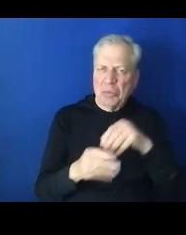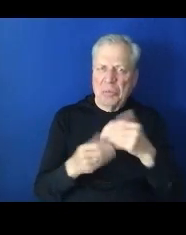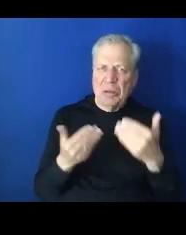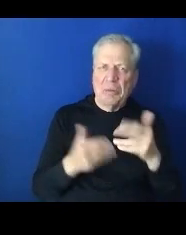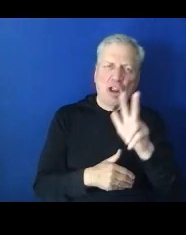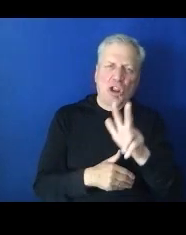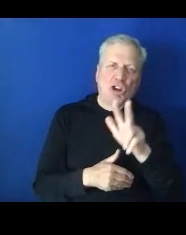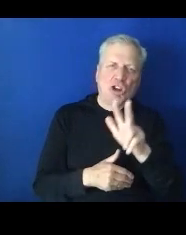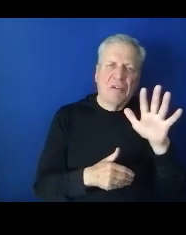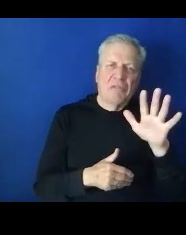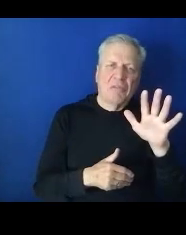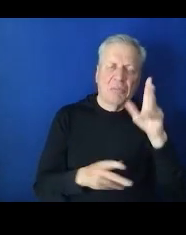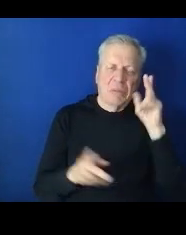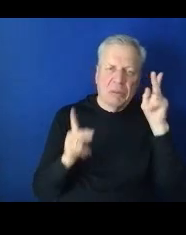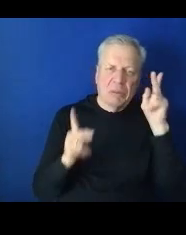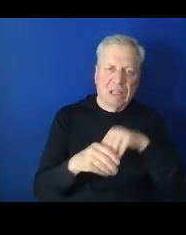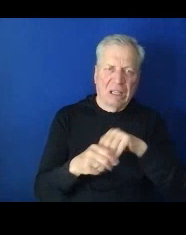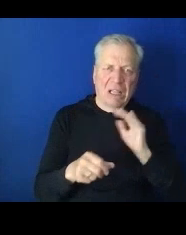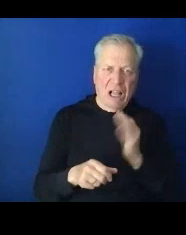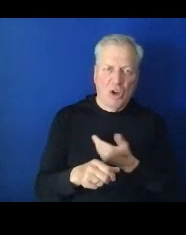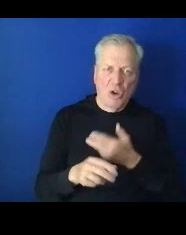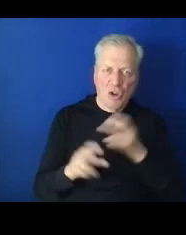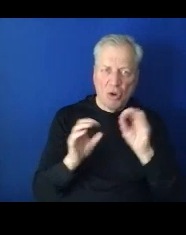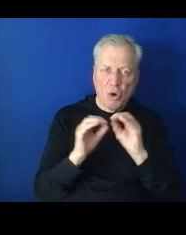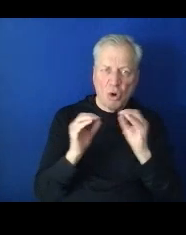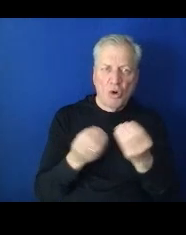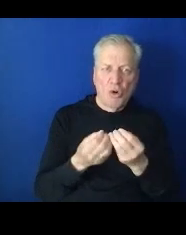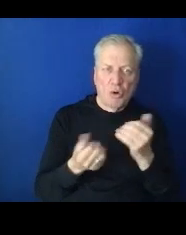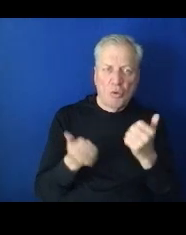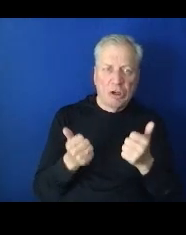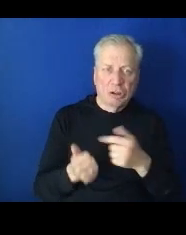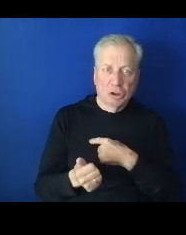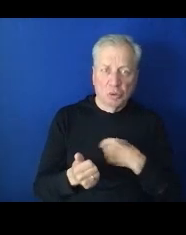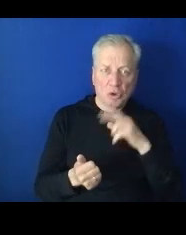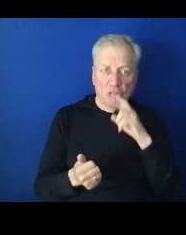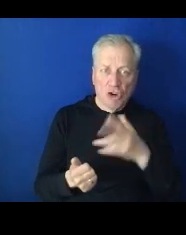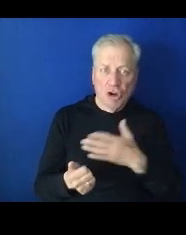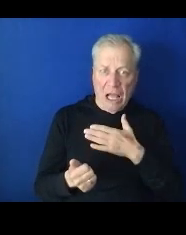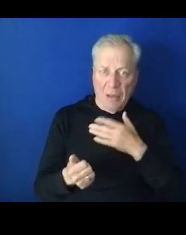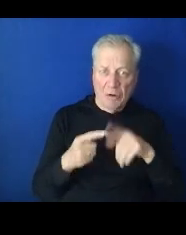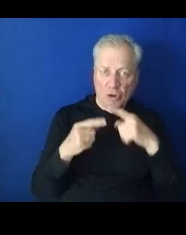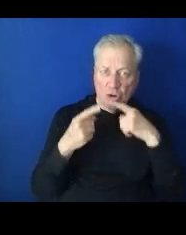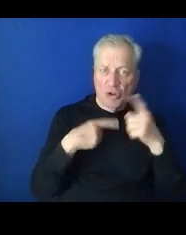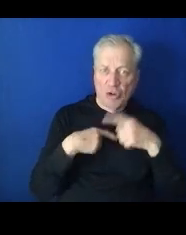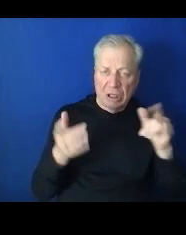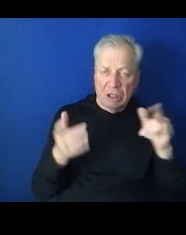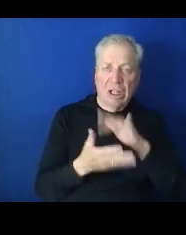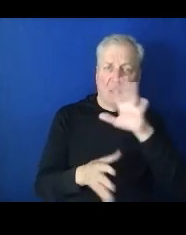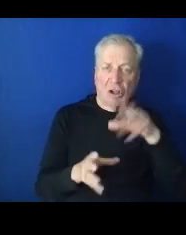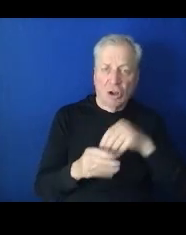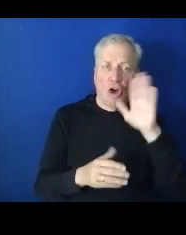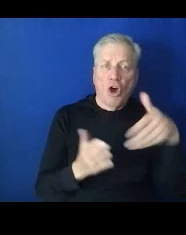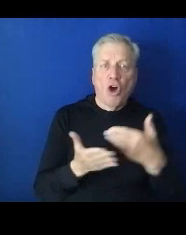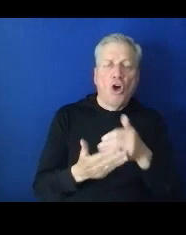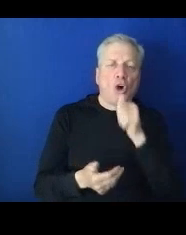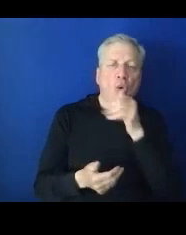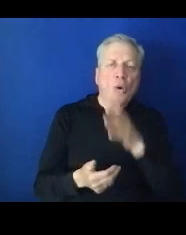35 personnel in our organization, which we're pretty happy to announce now includes an all-women's fire crew,